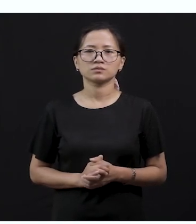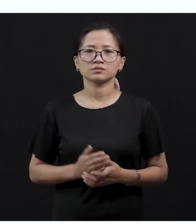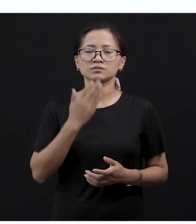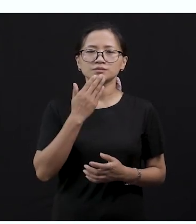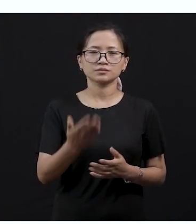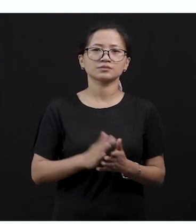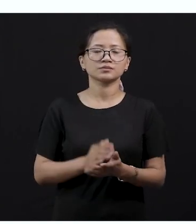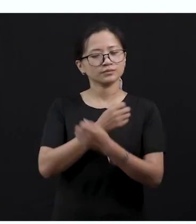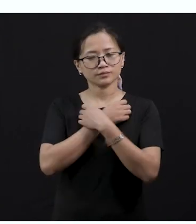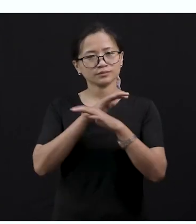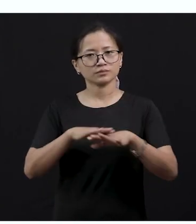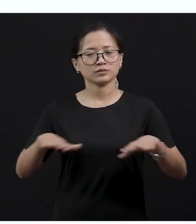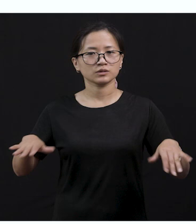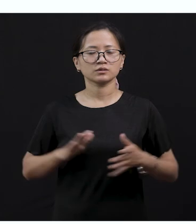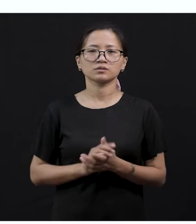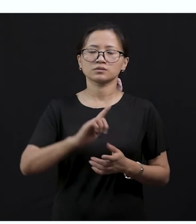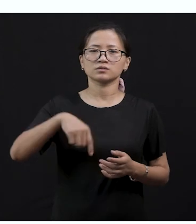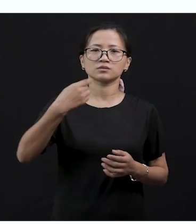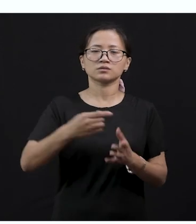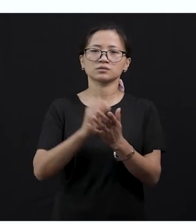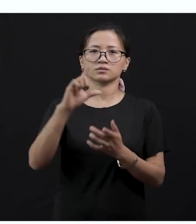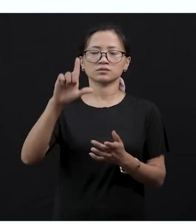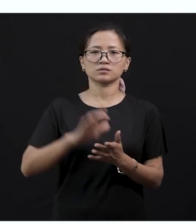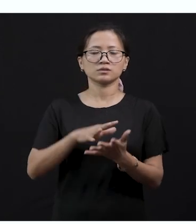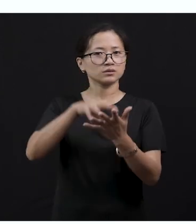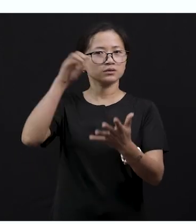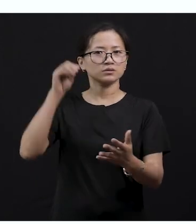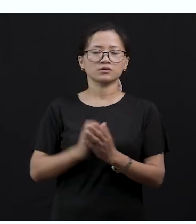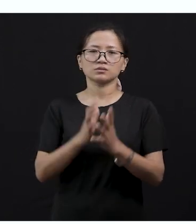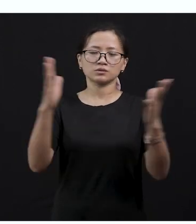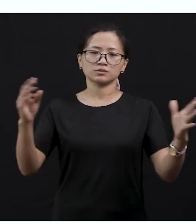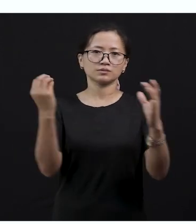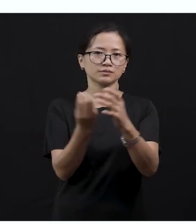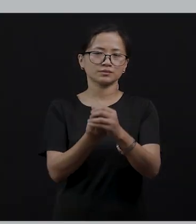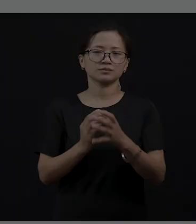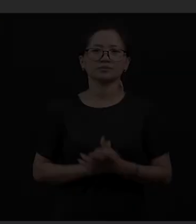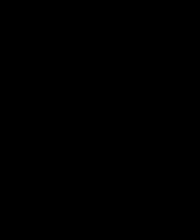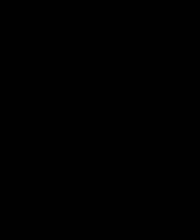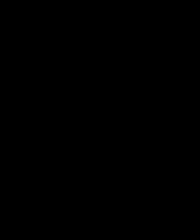thank you, my dear students. In the next class, we will learn more together.